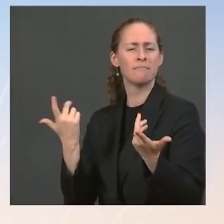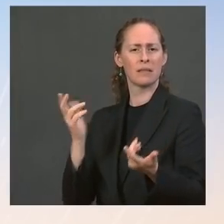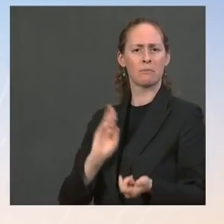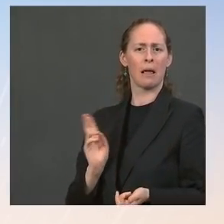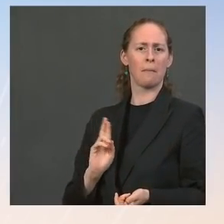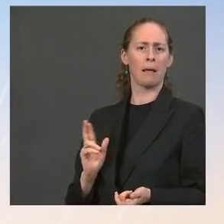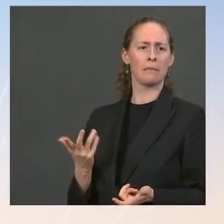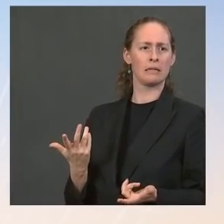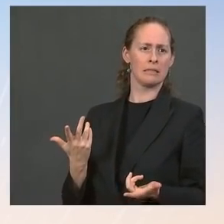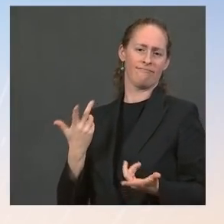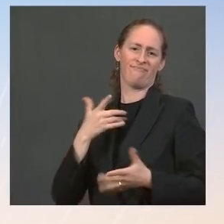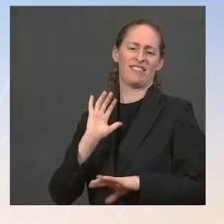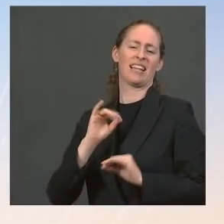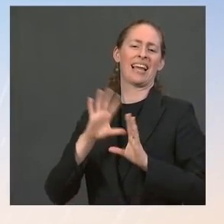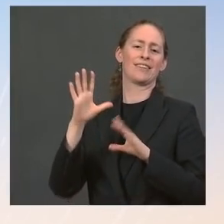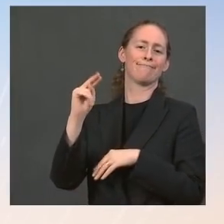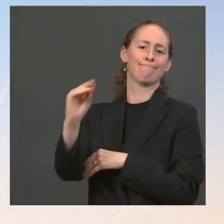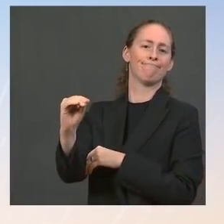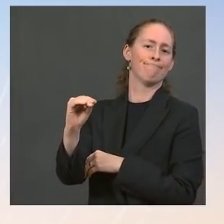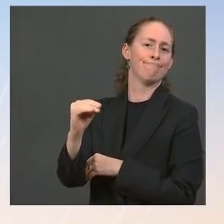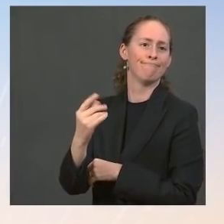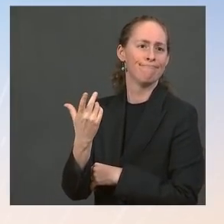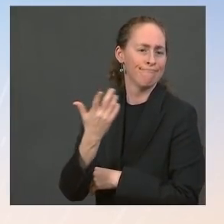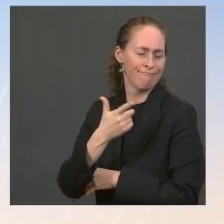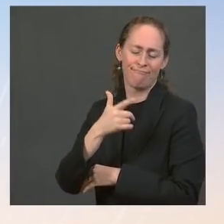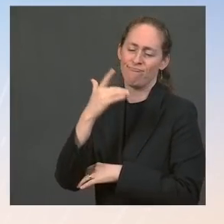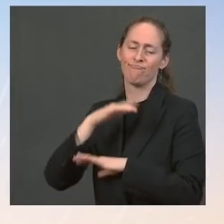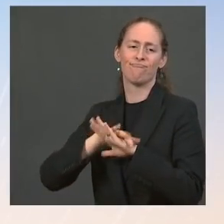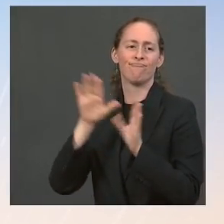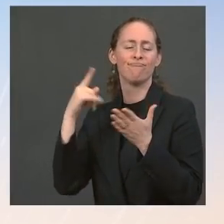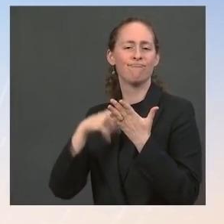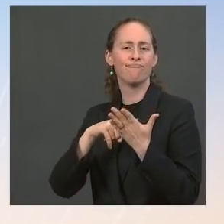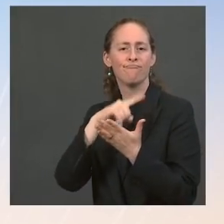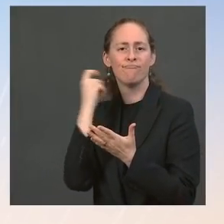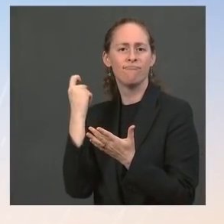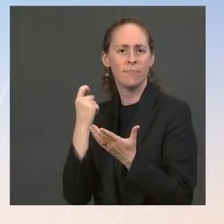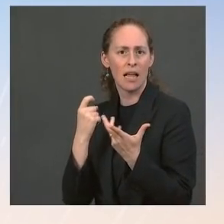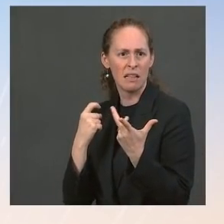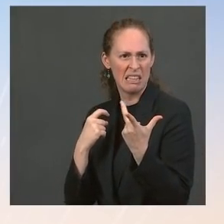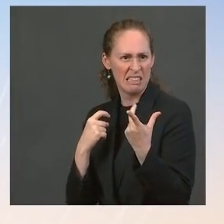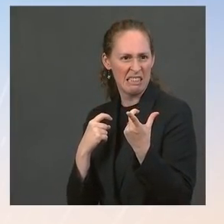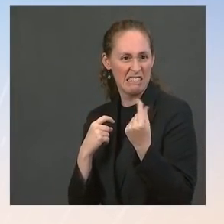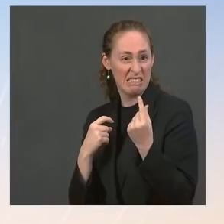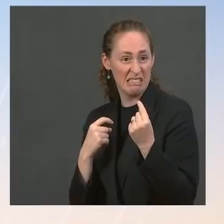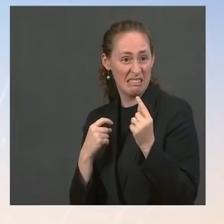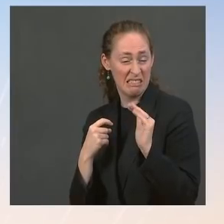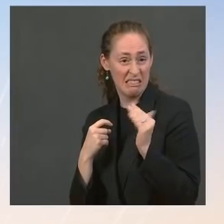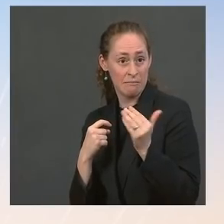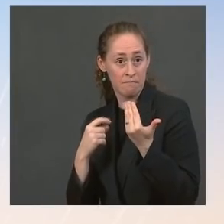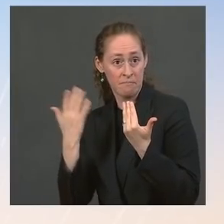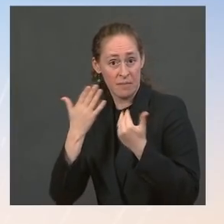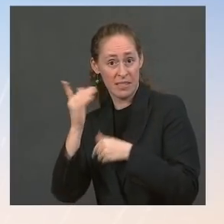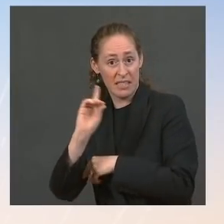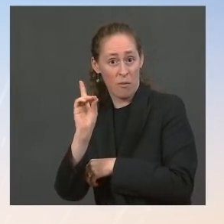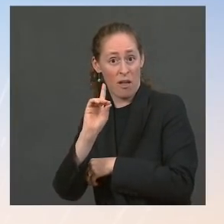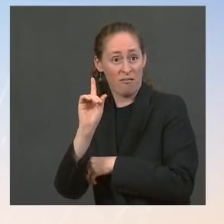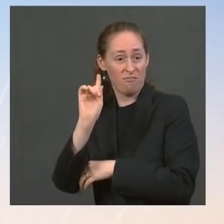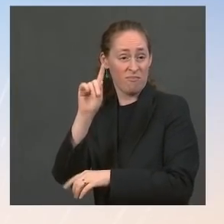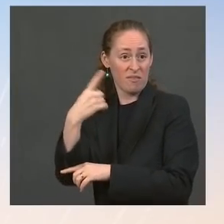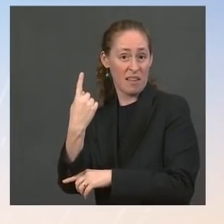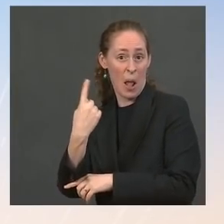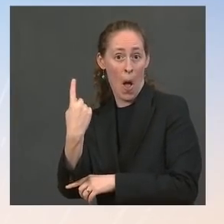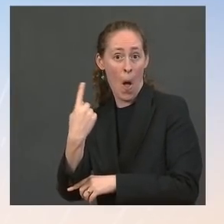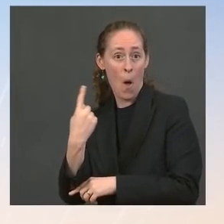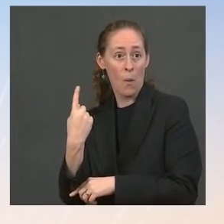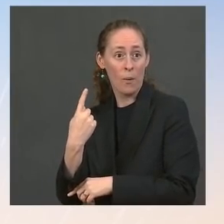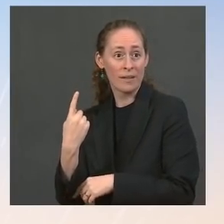to back any effort, so it would seem at this point that Democrats' only hope here is